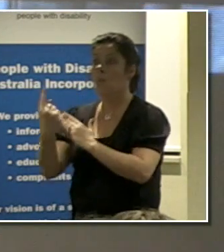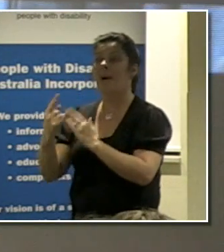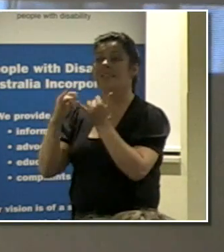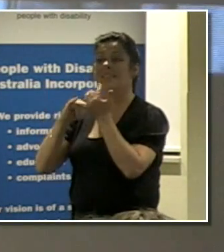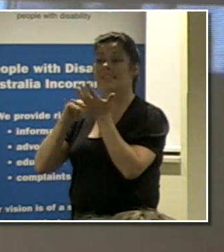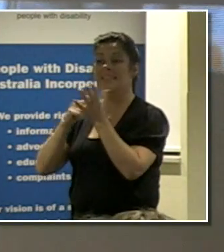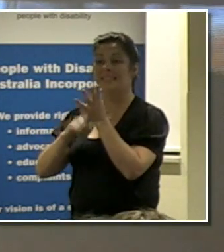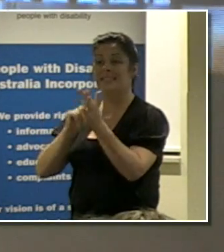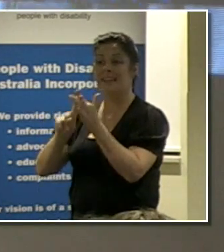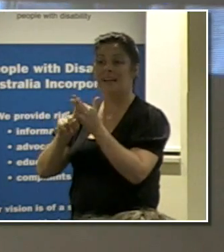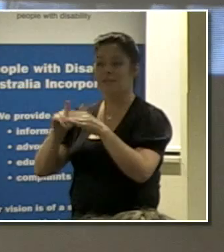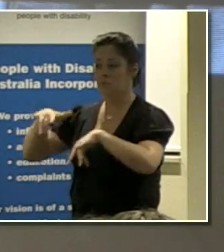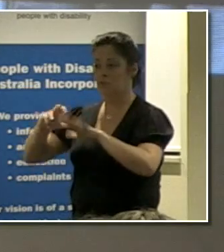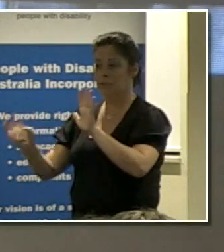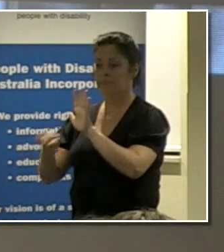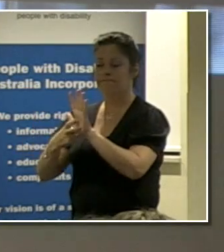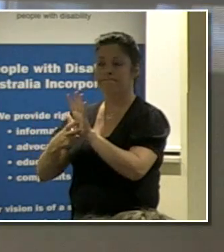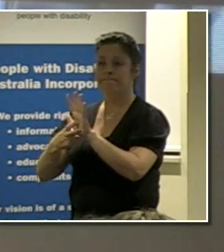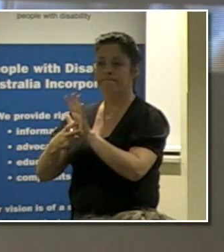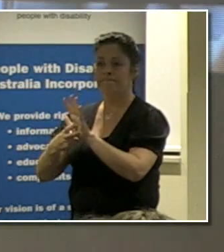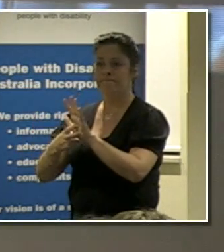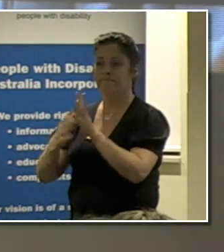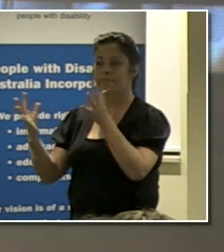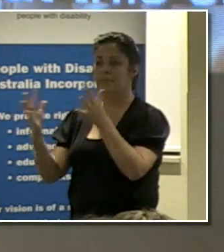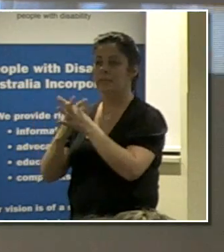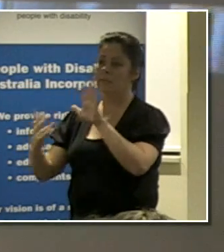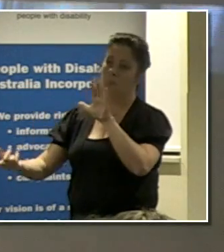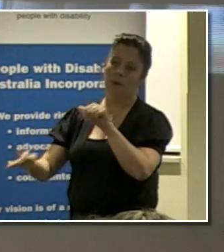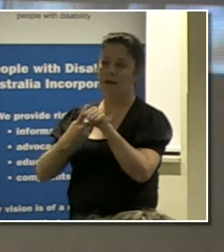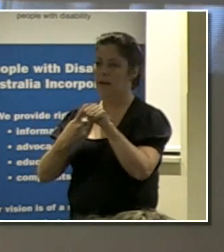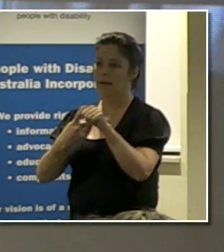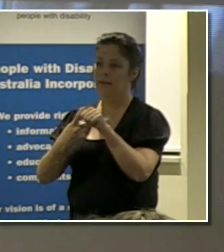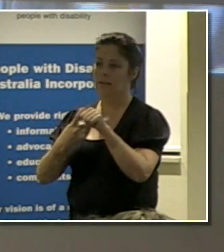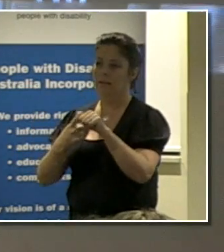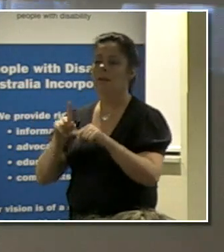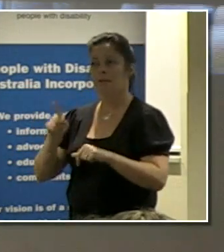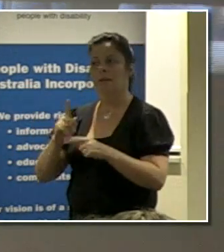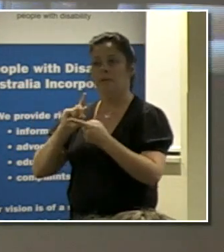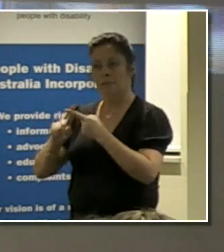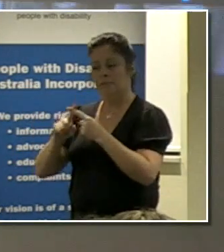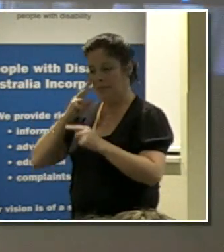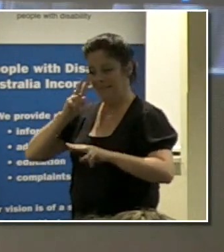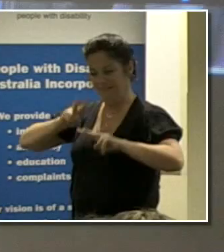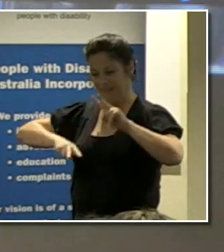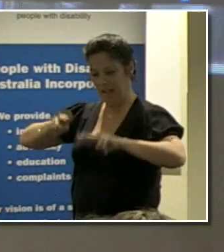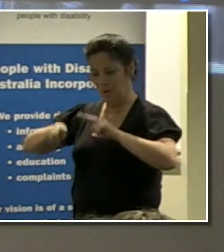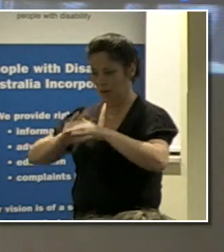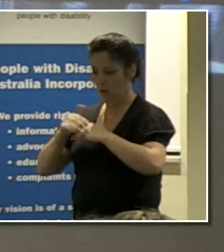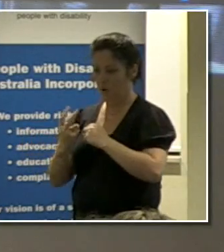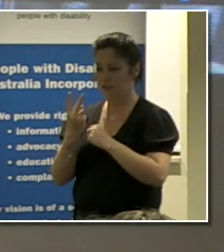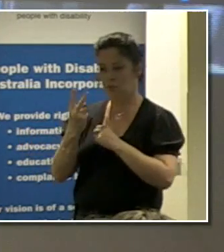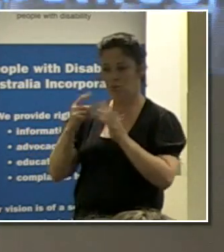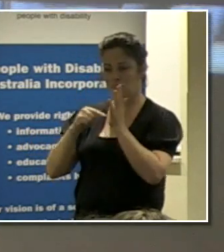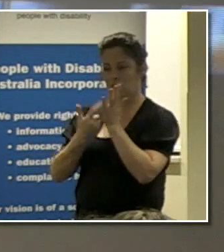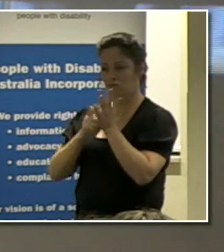to full scheme at this stage is WA, which is still dependent upon an evaluation between two trials there,